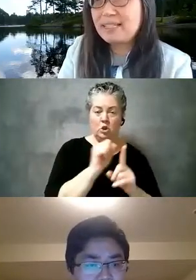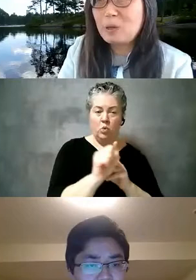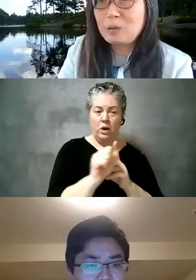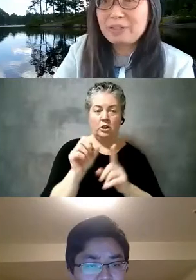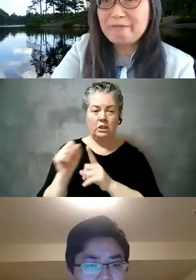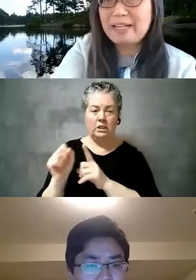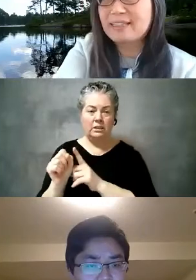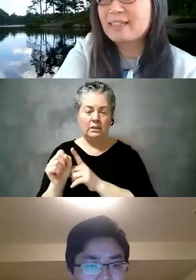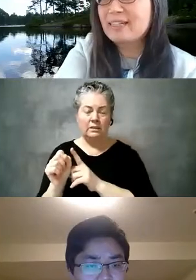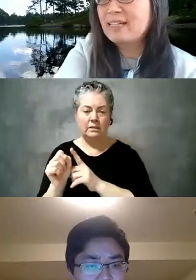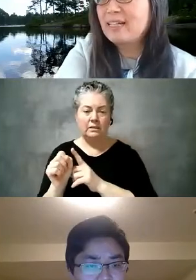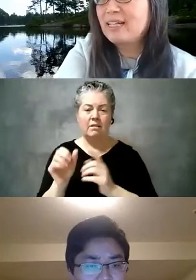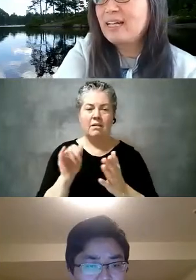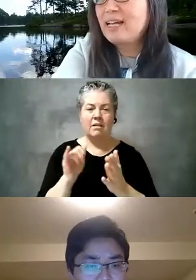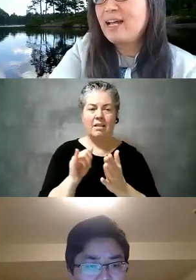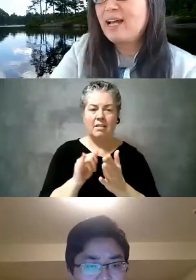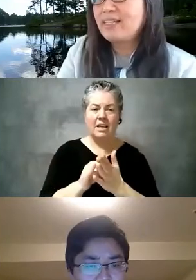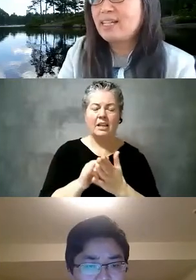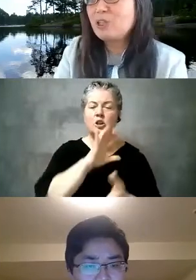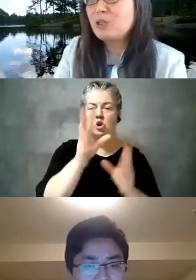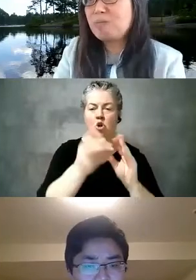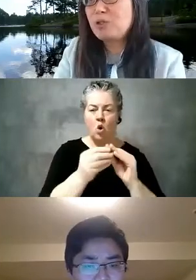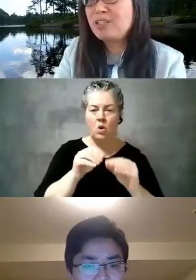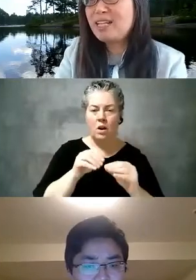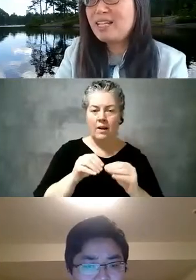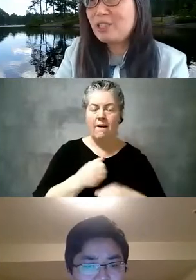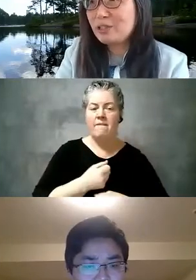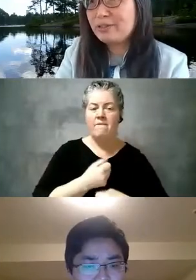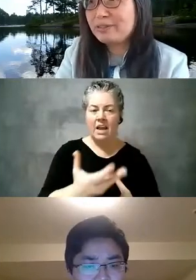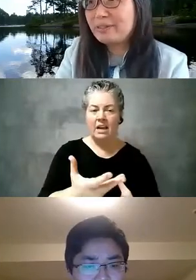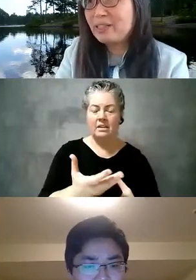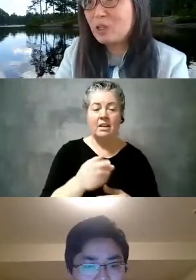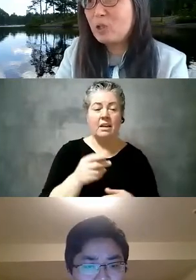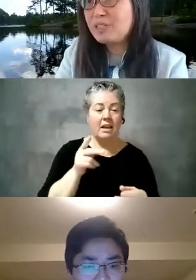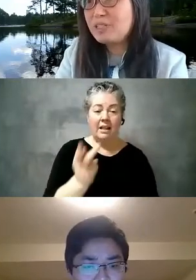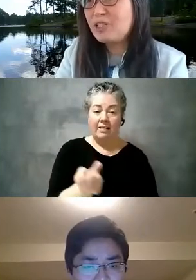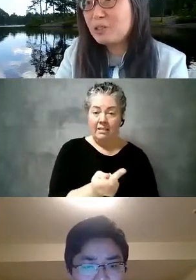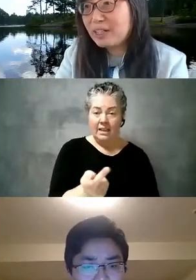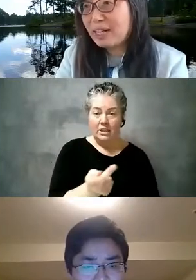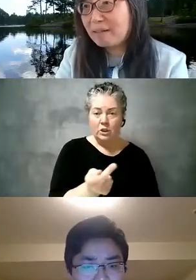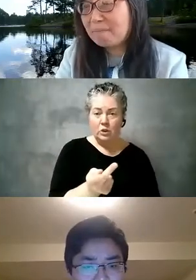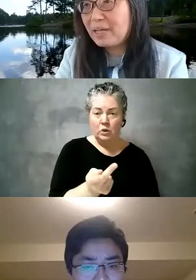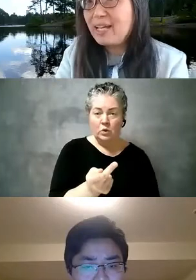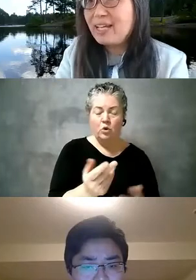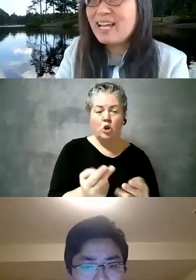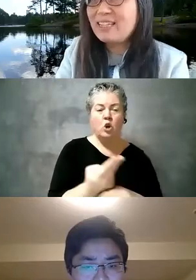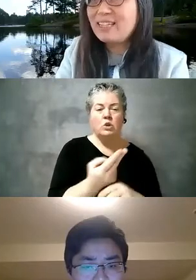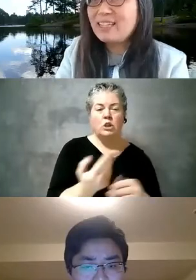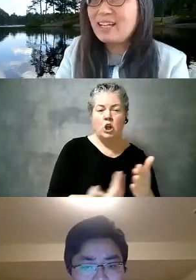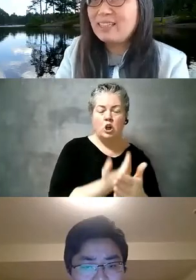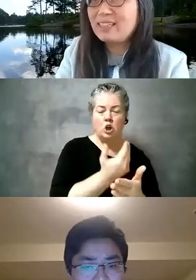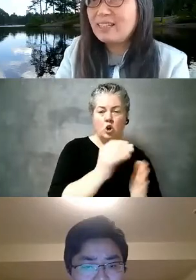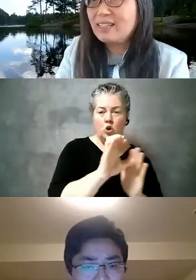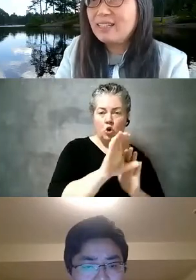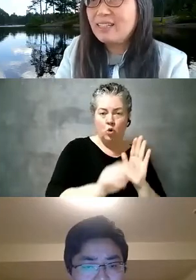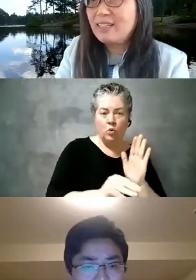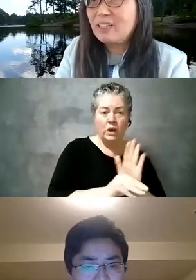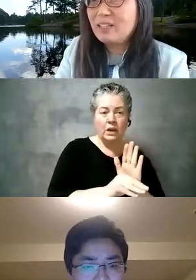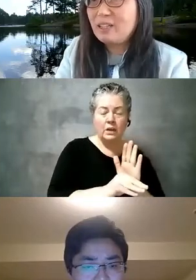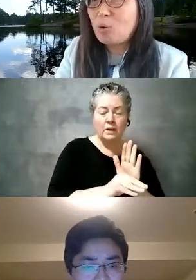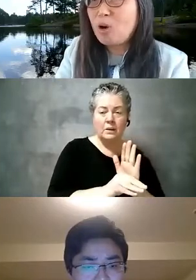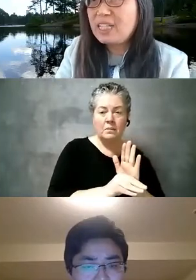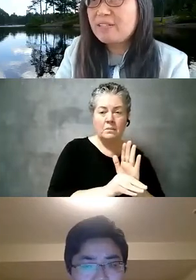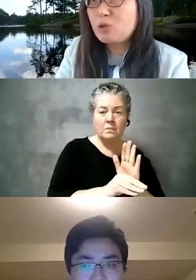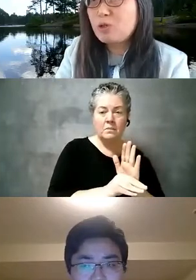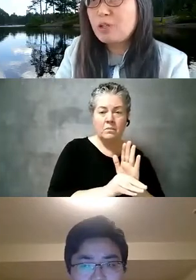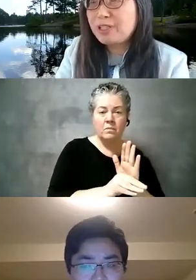defines the total effect. And the contrast between these two, using the new curriculum, yet